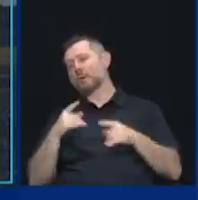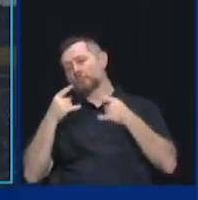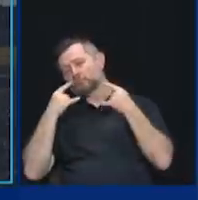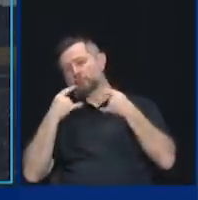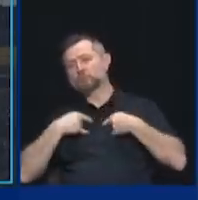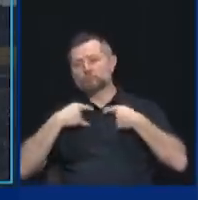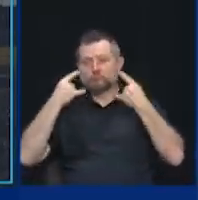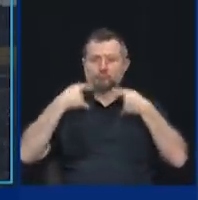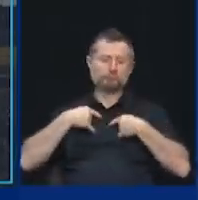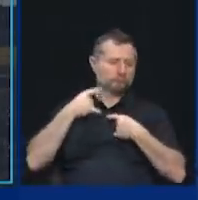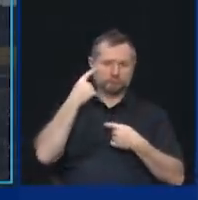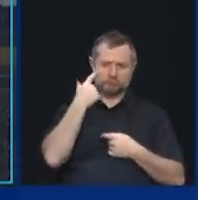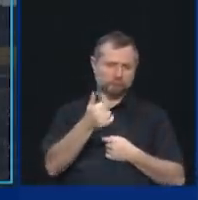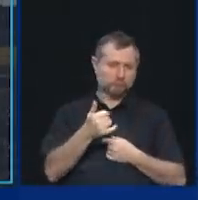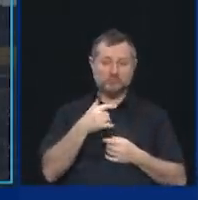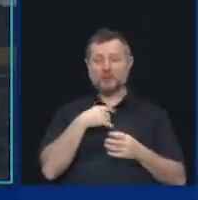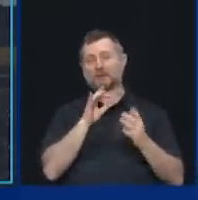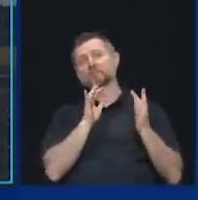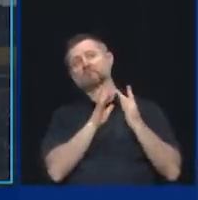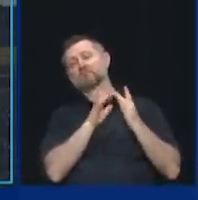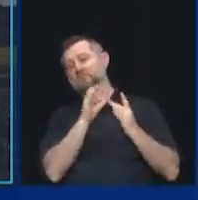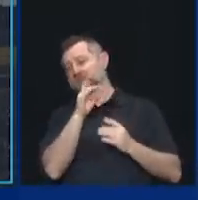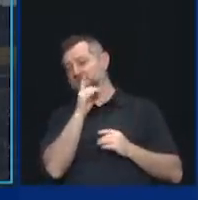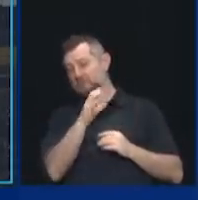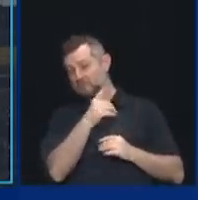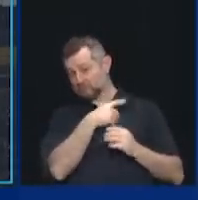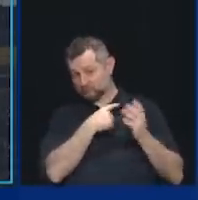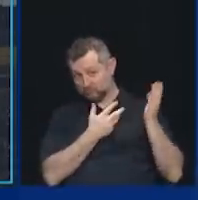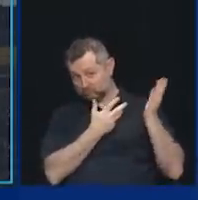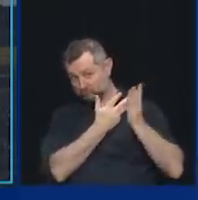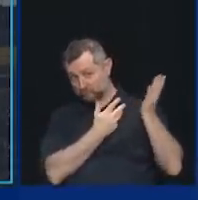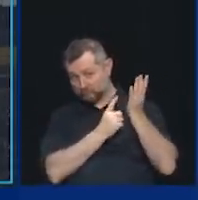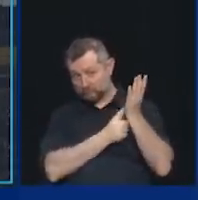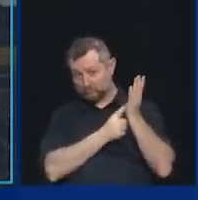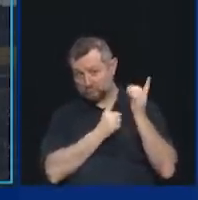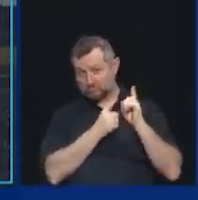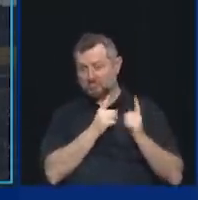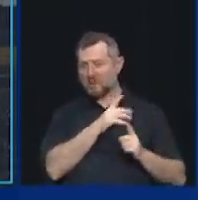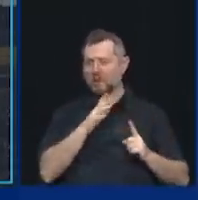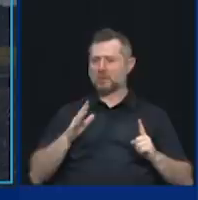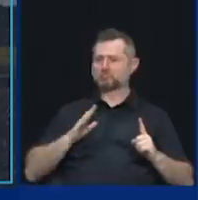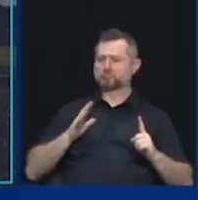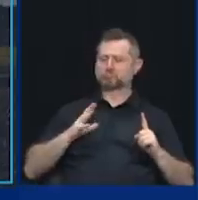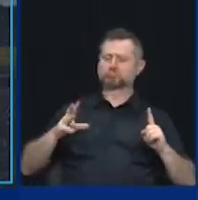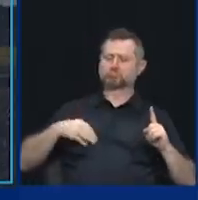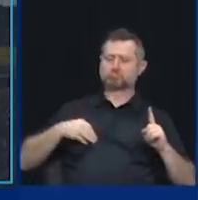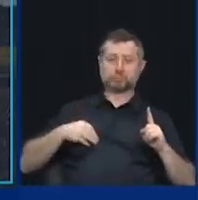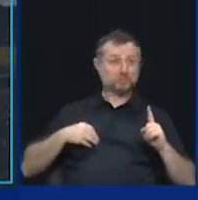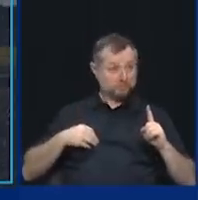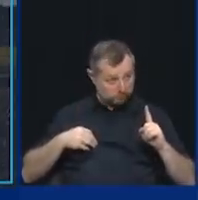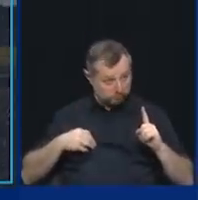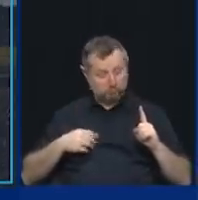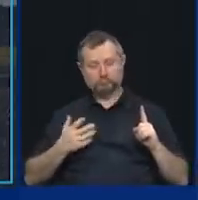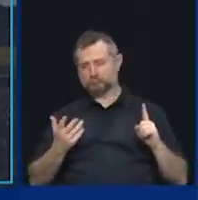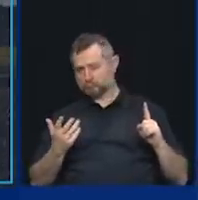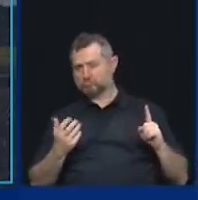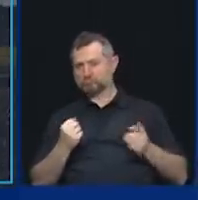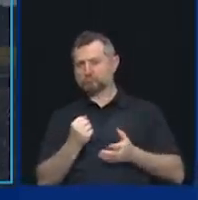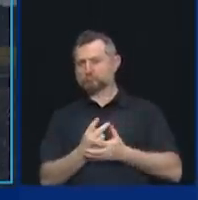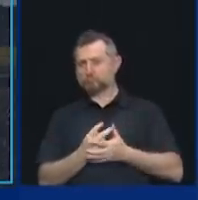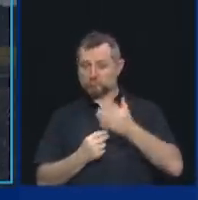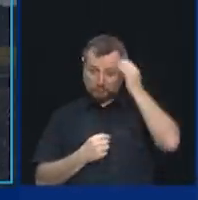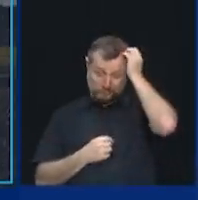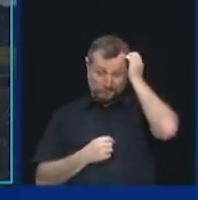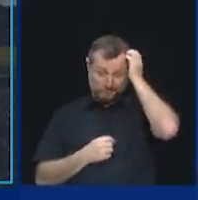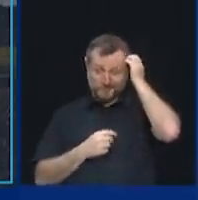CDC, and CDC has no objection to that and is fine with it. This will